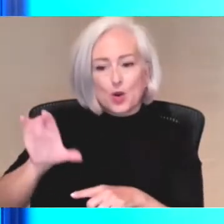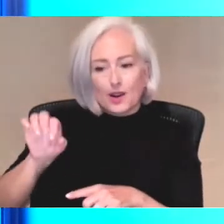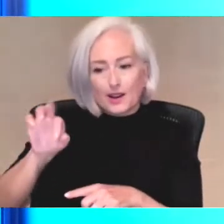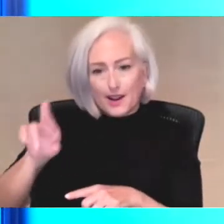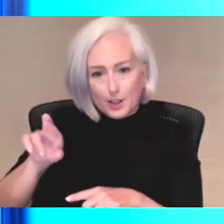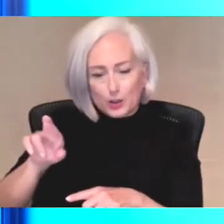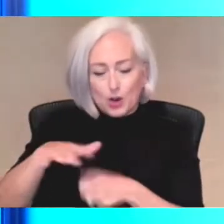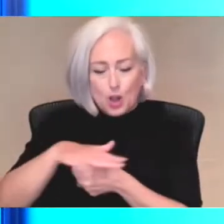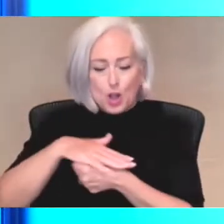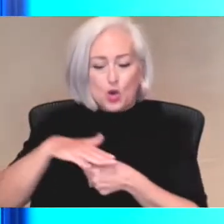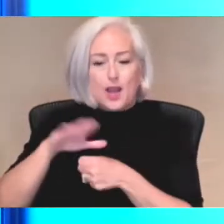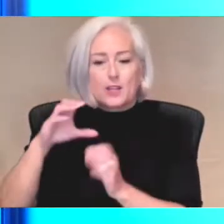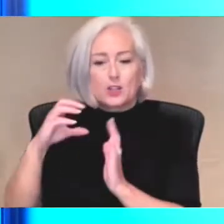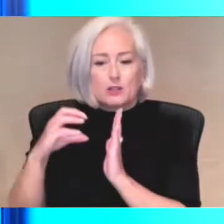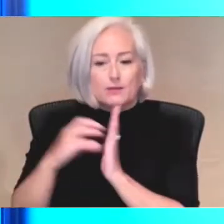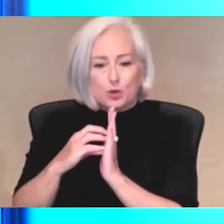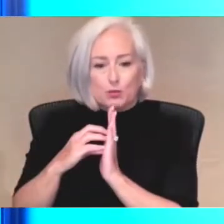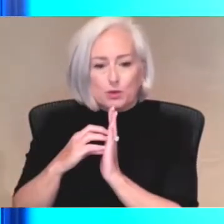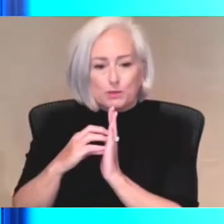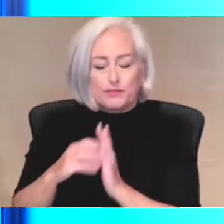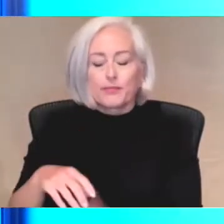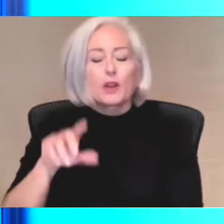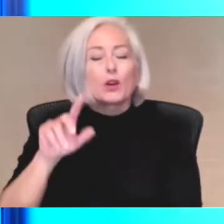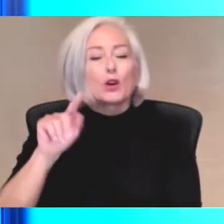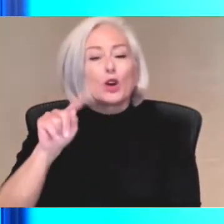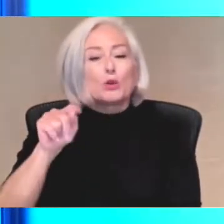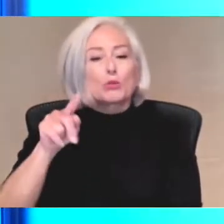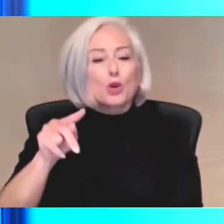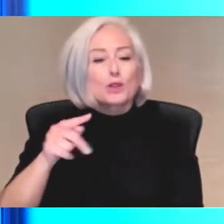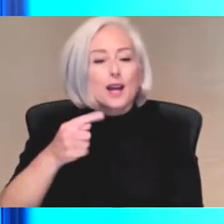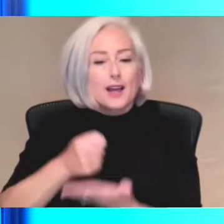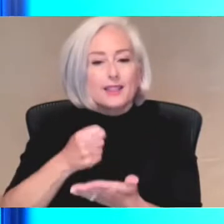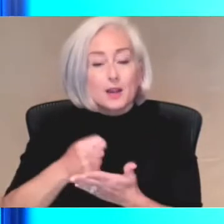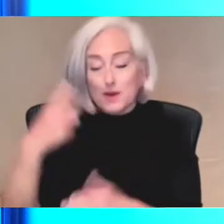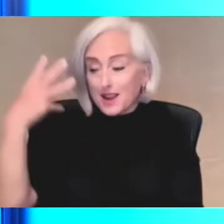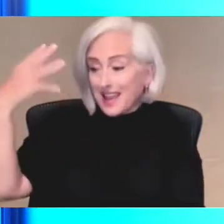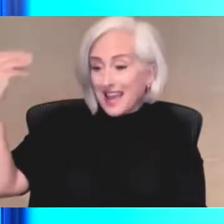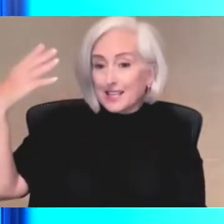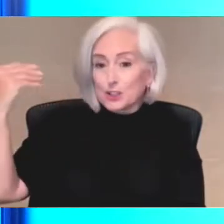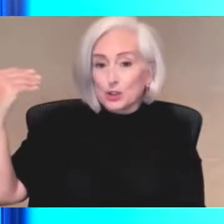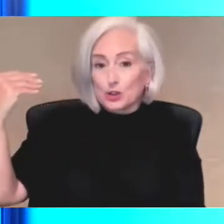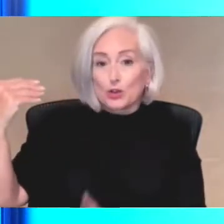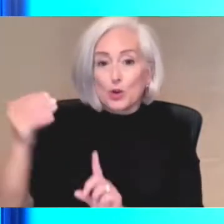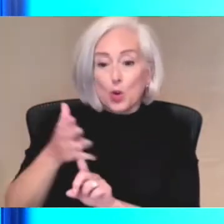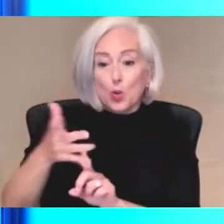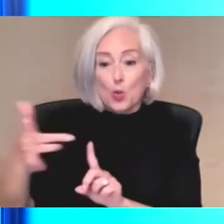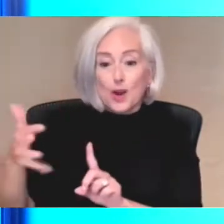proton therapy is a form of external beam radiation therapy, but again, it's a